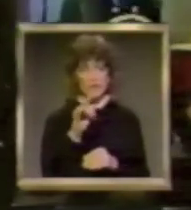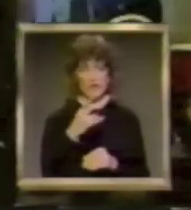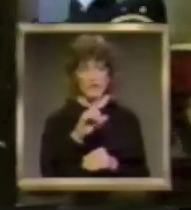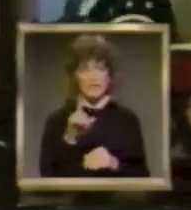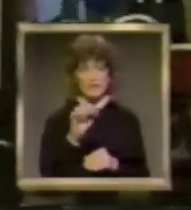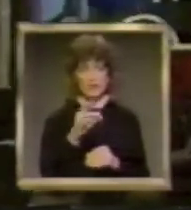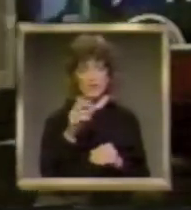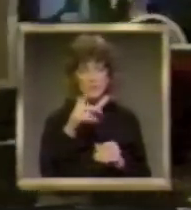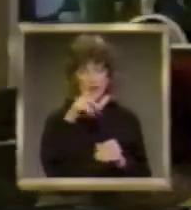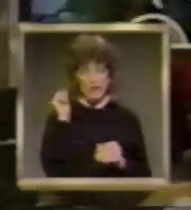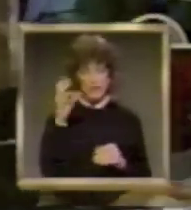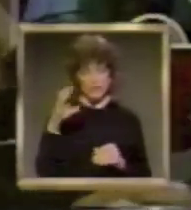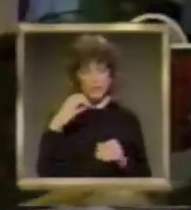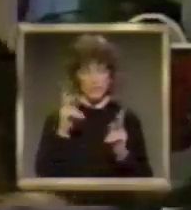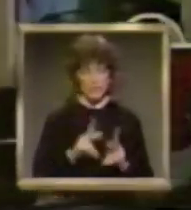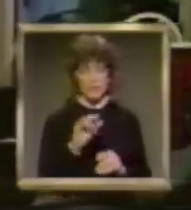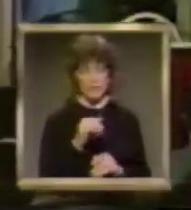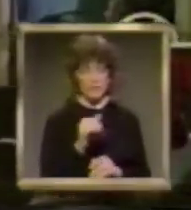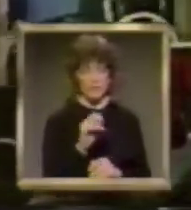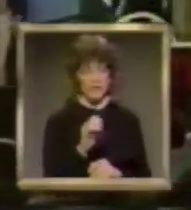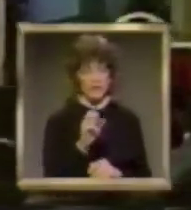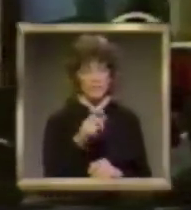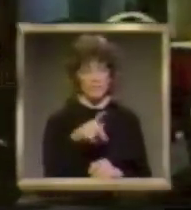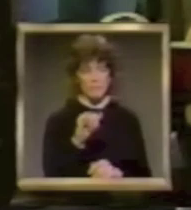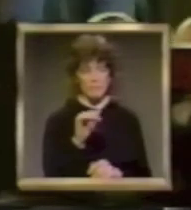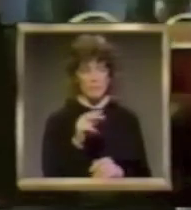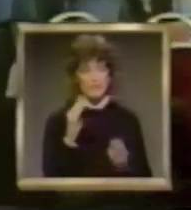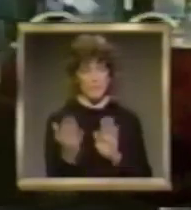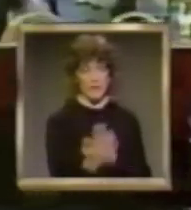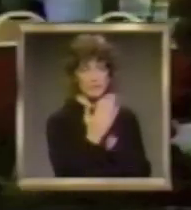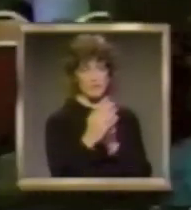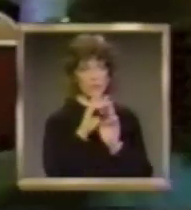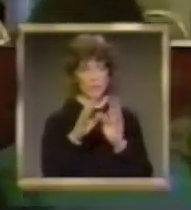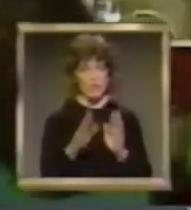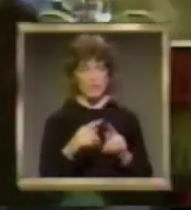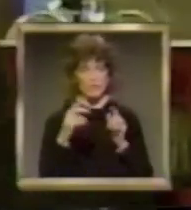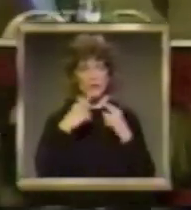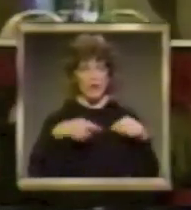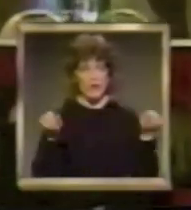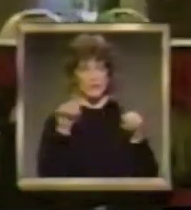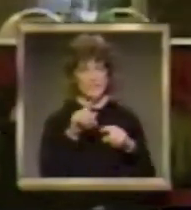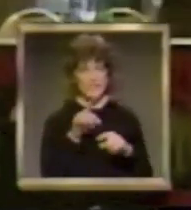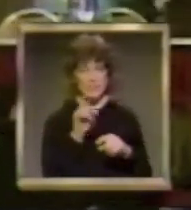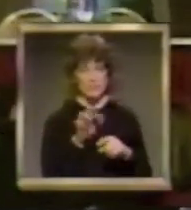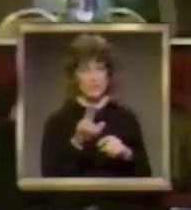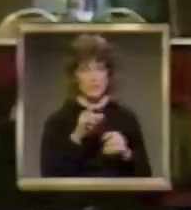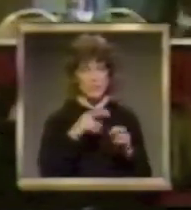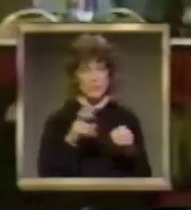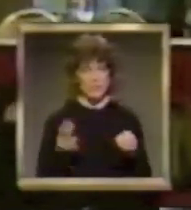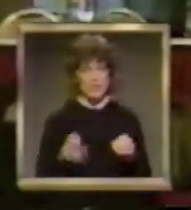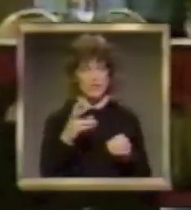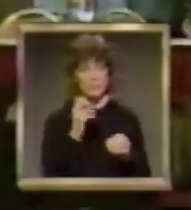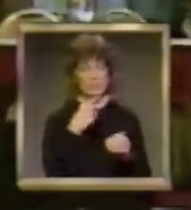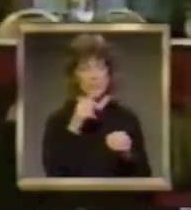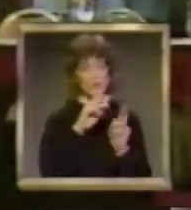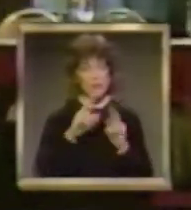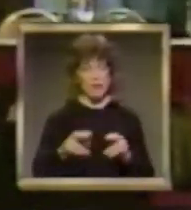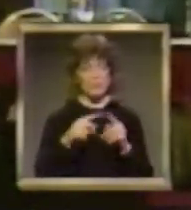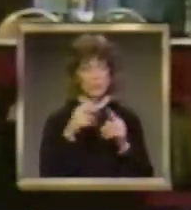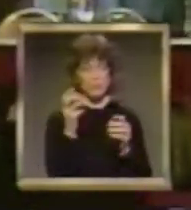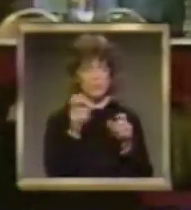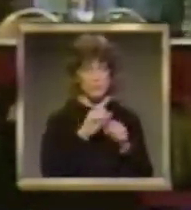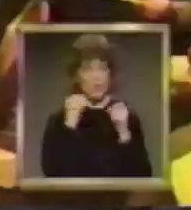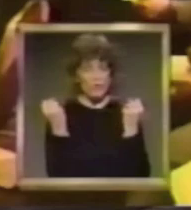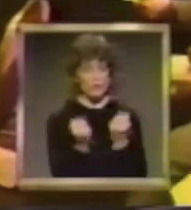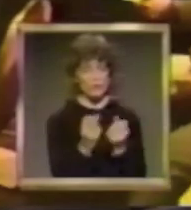Gallaudet Board Chairperson Jane Bassett Spillman facing reporters to announce Zinsser's resignation. Zinsser said she was responding to the social movement